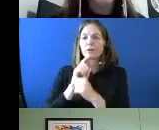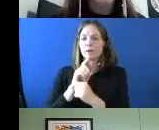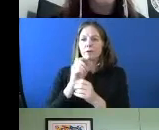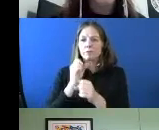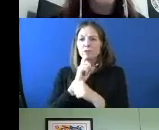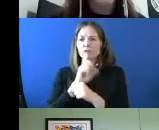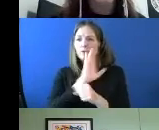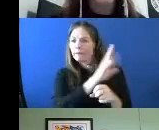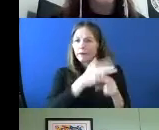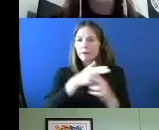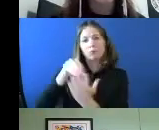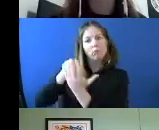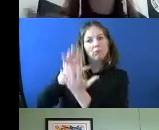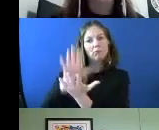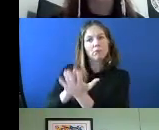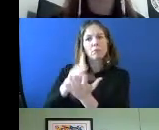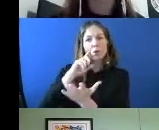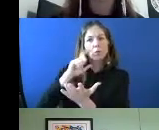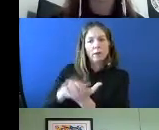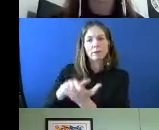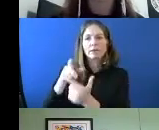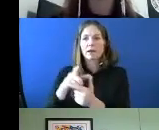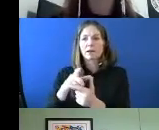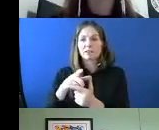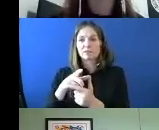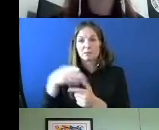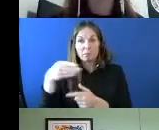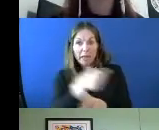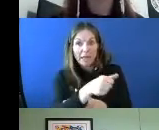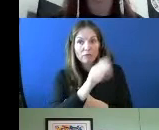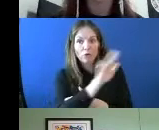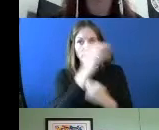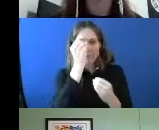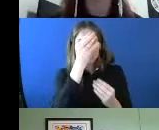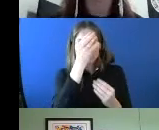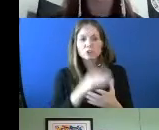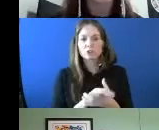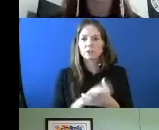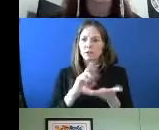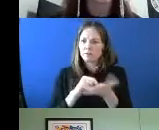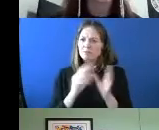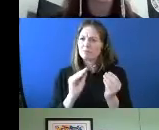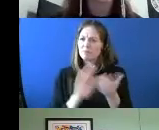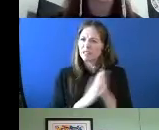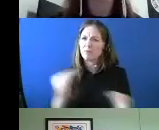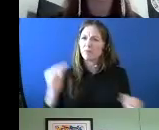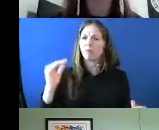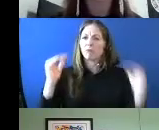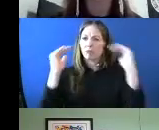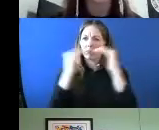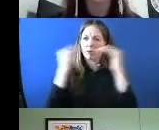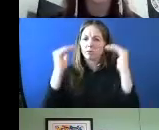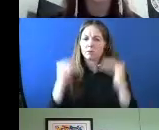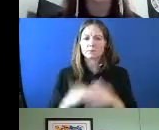And as we, you know, start to pick up all those things, that's when we can really start to move into the last piece, which